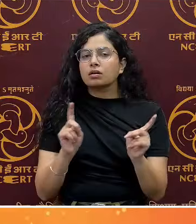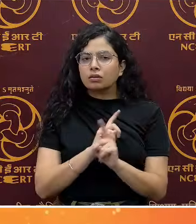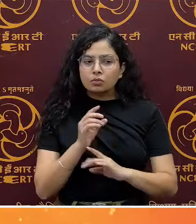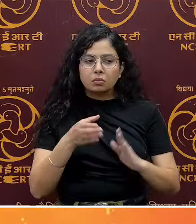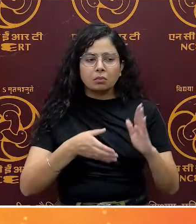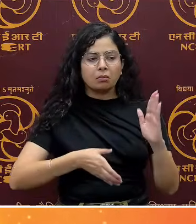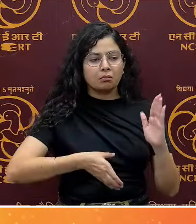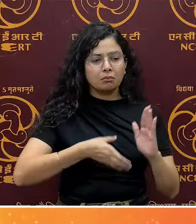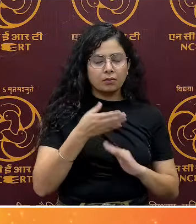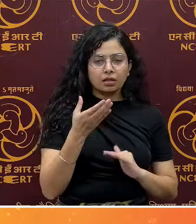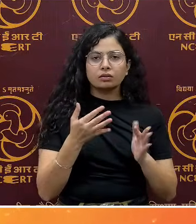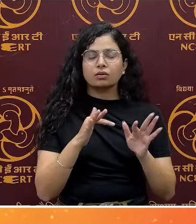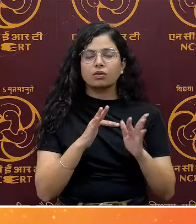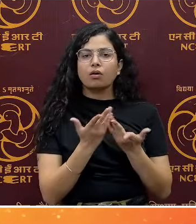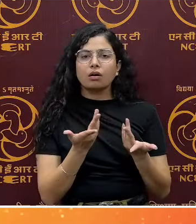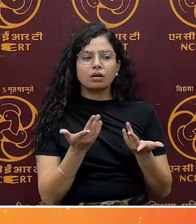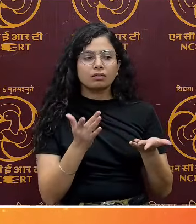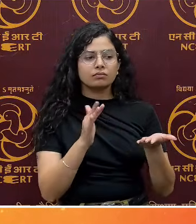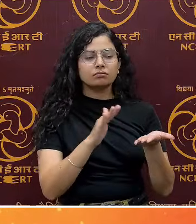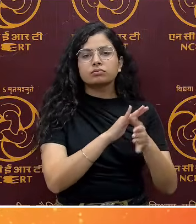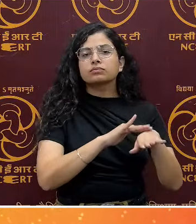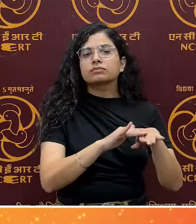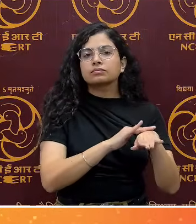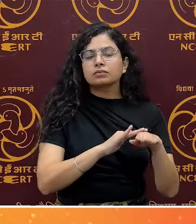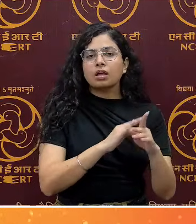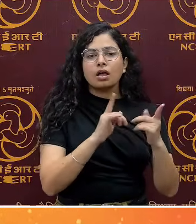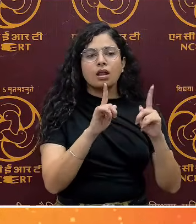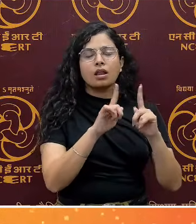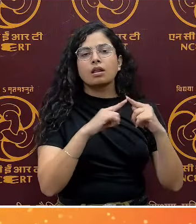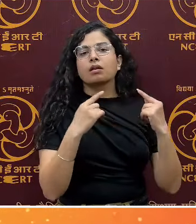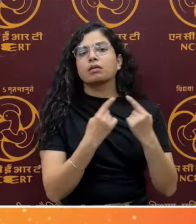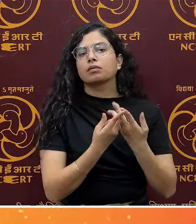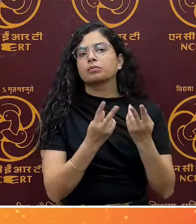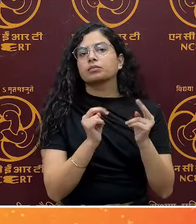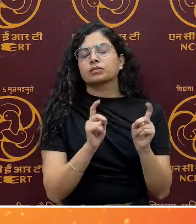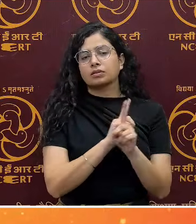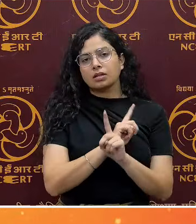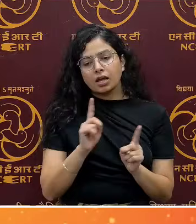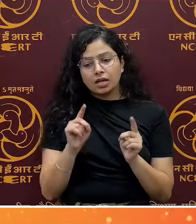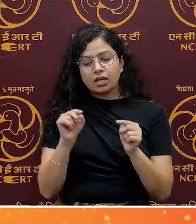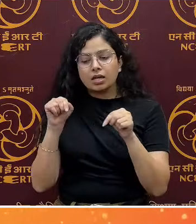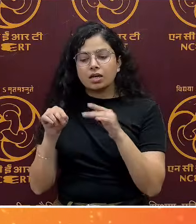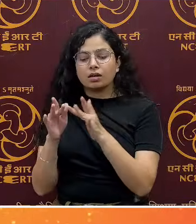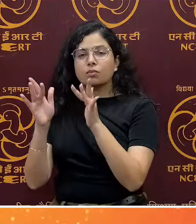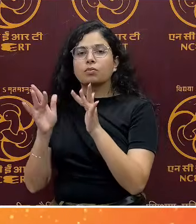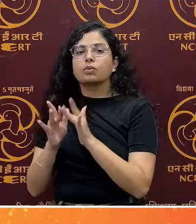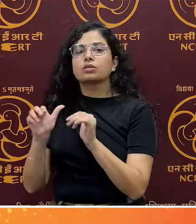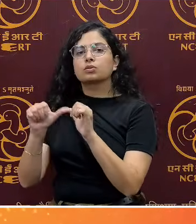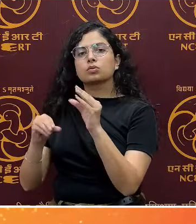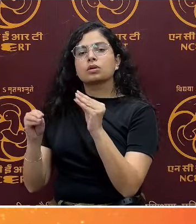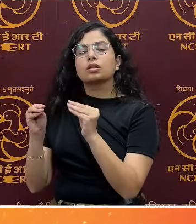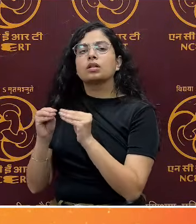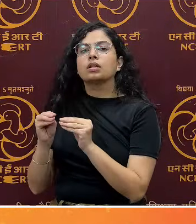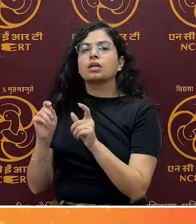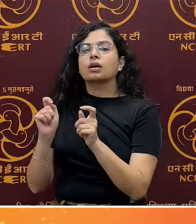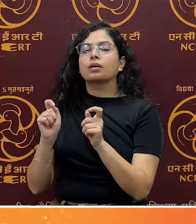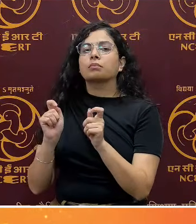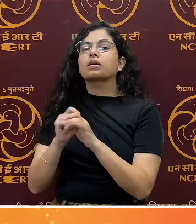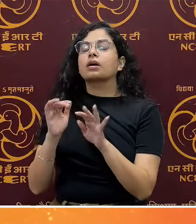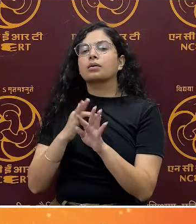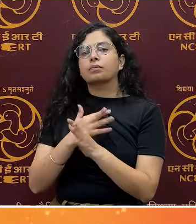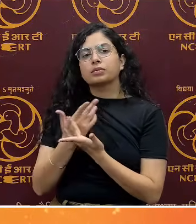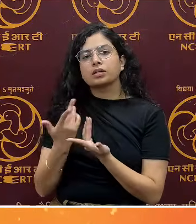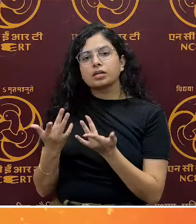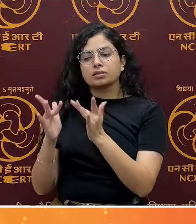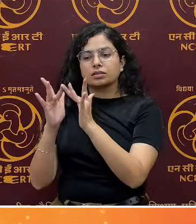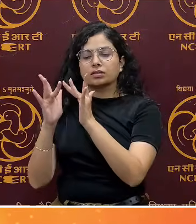infrastructure like a physical laboratory. They can do it with the internet IoT device. They need a